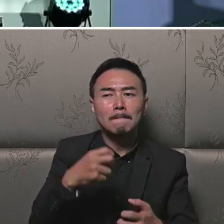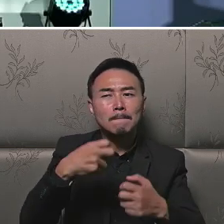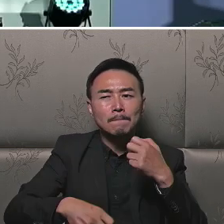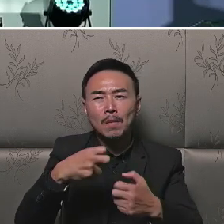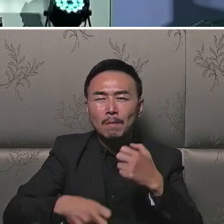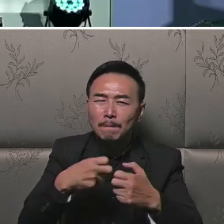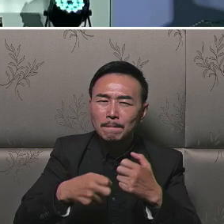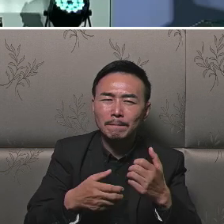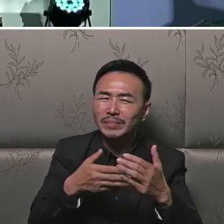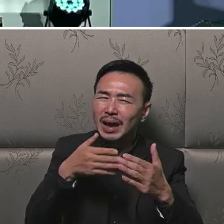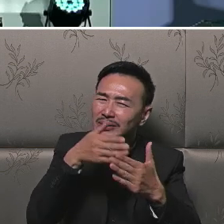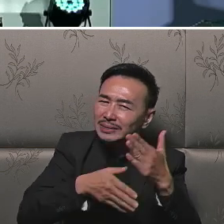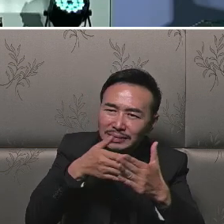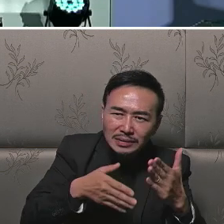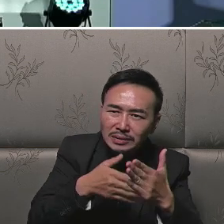streams?